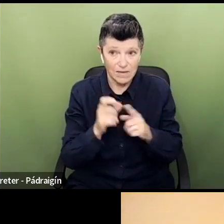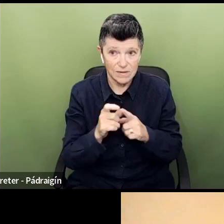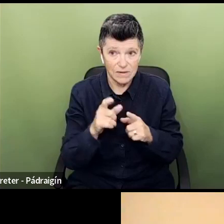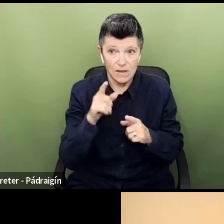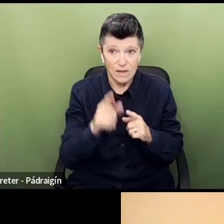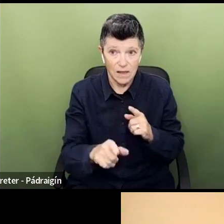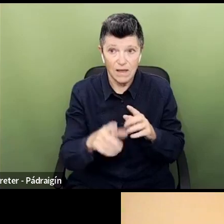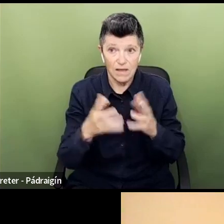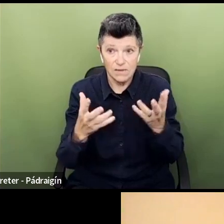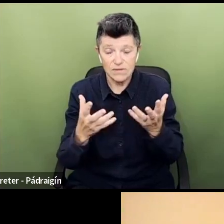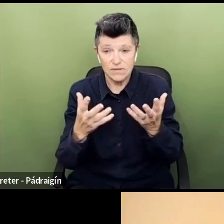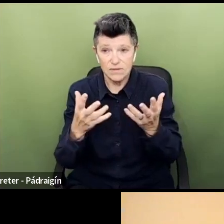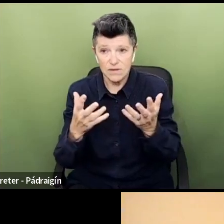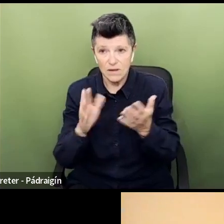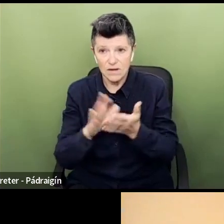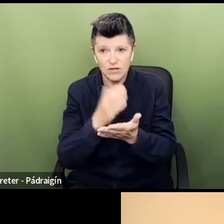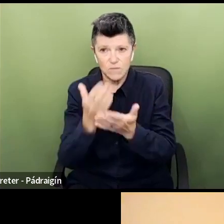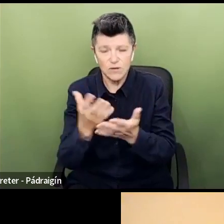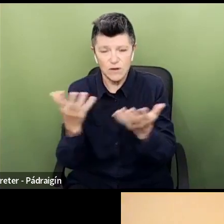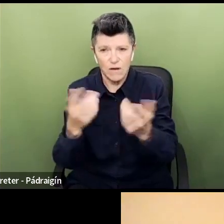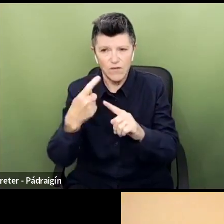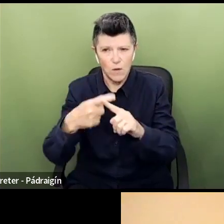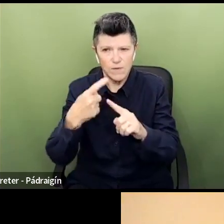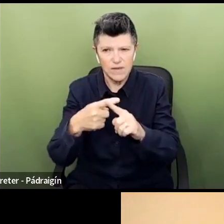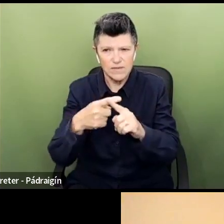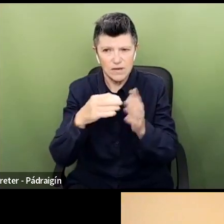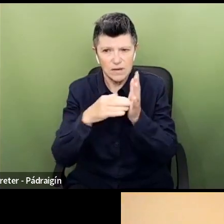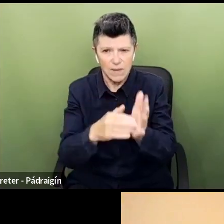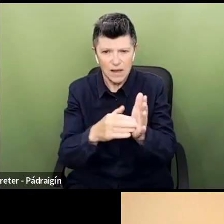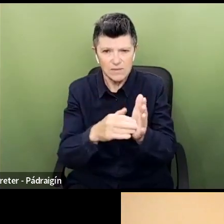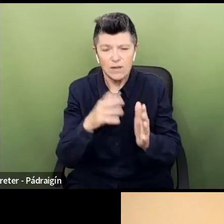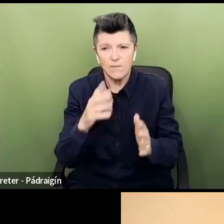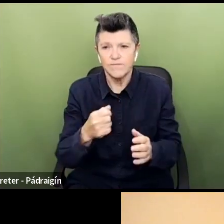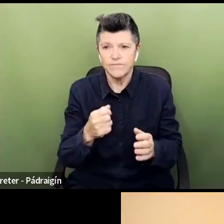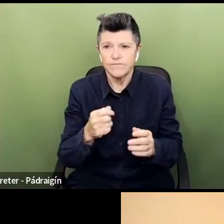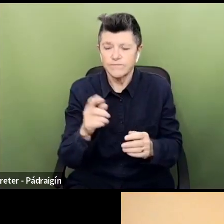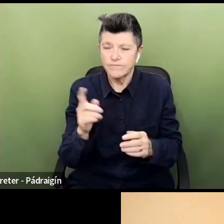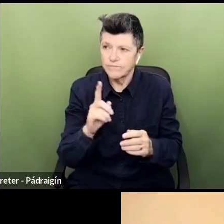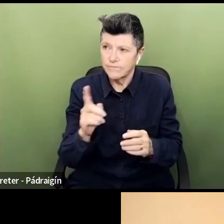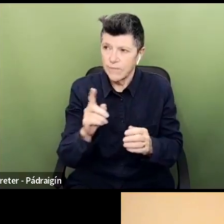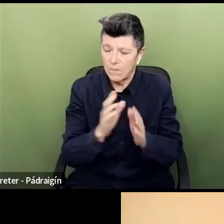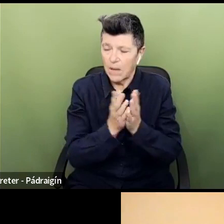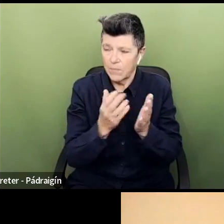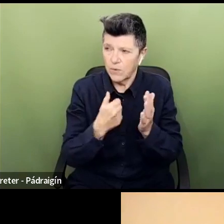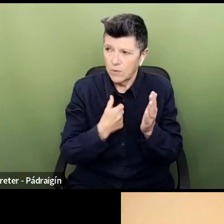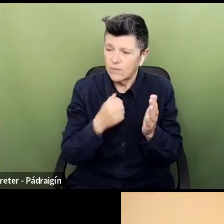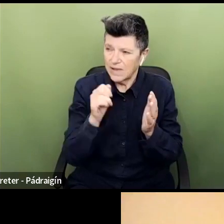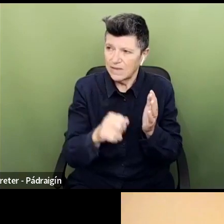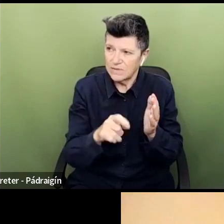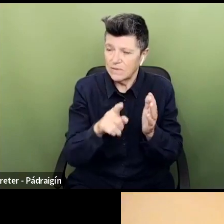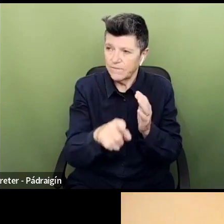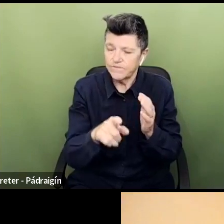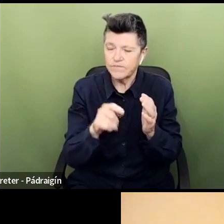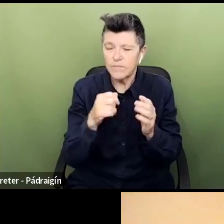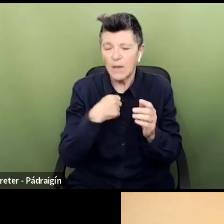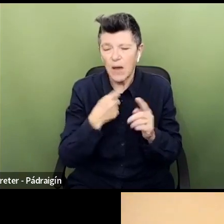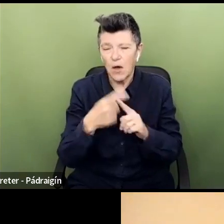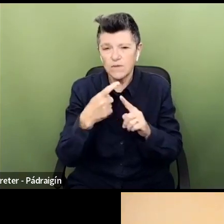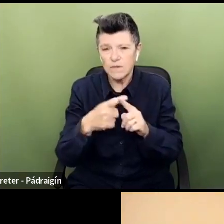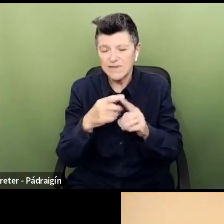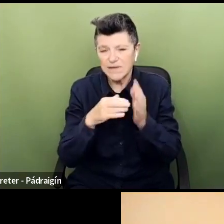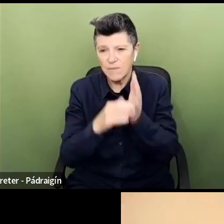of the optimistic message. The optimistic message I have is that these, the kind of